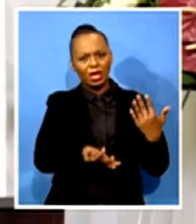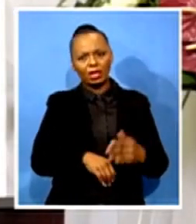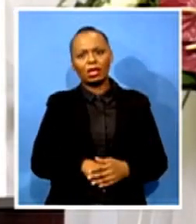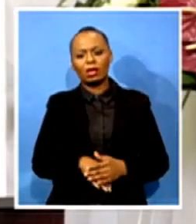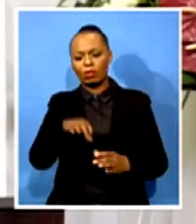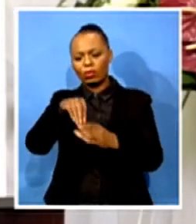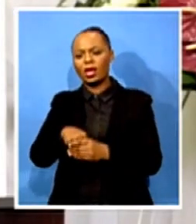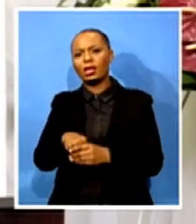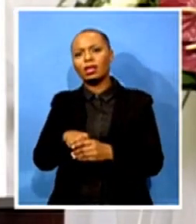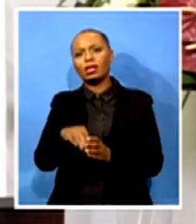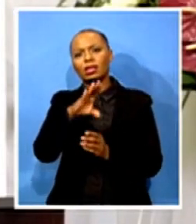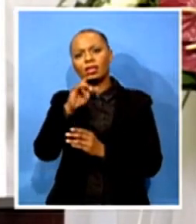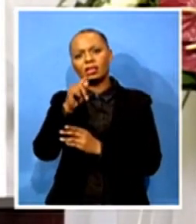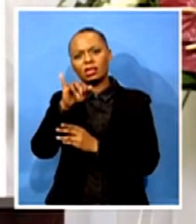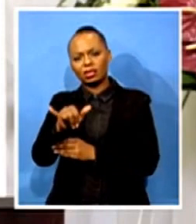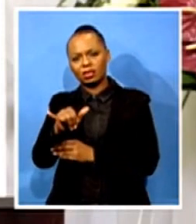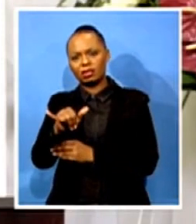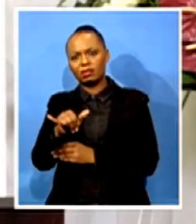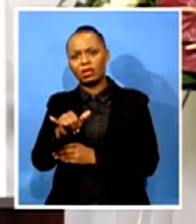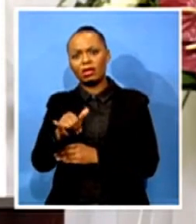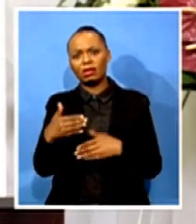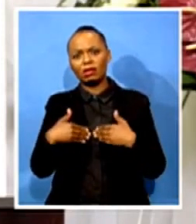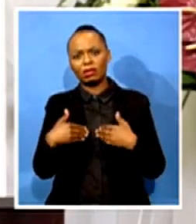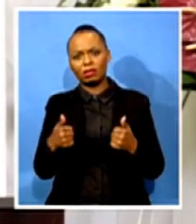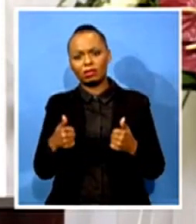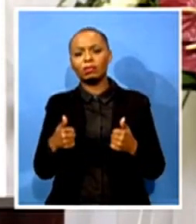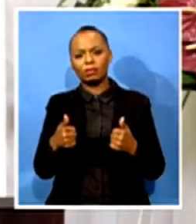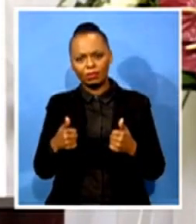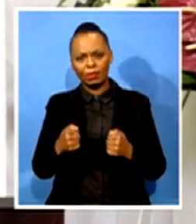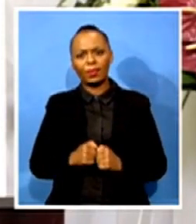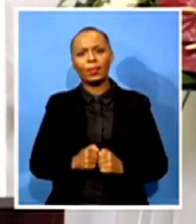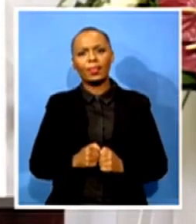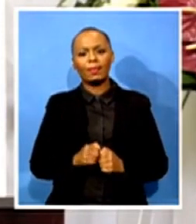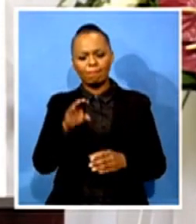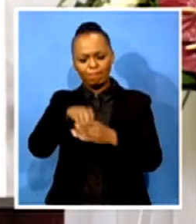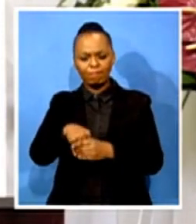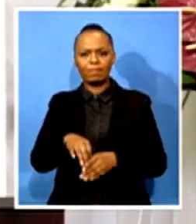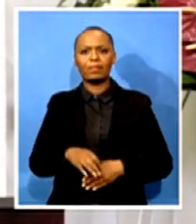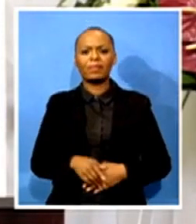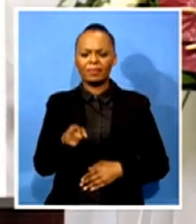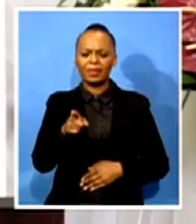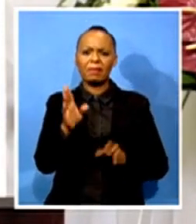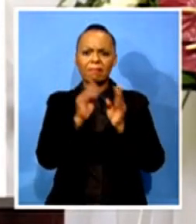that meeting, she told us about the plight of the elderly people.